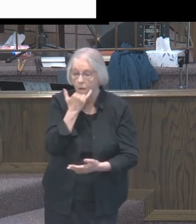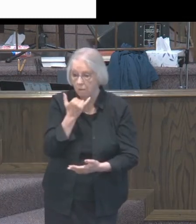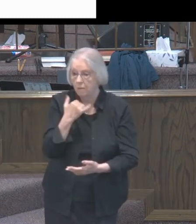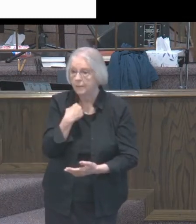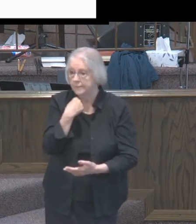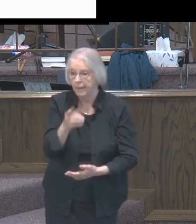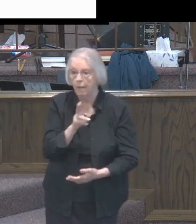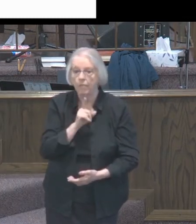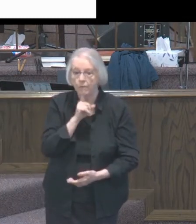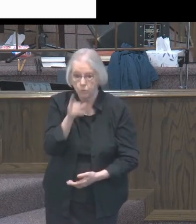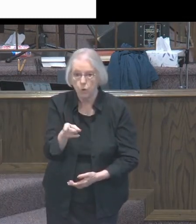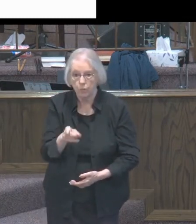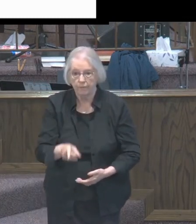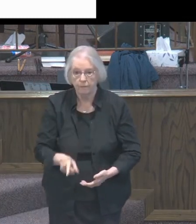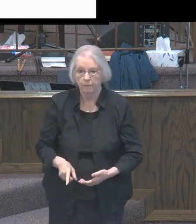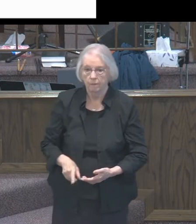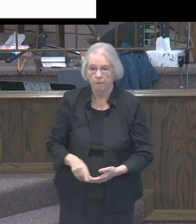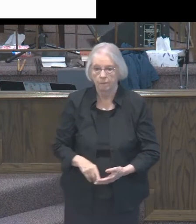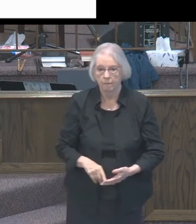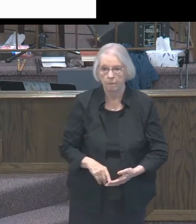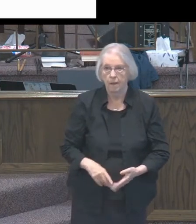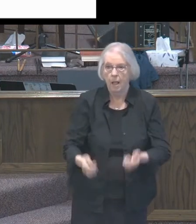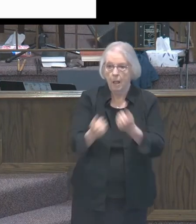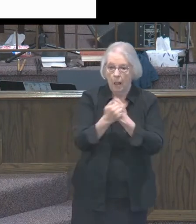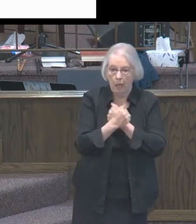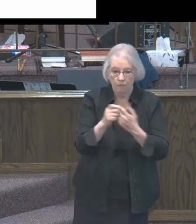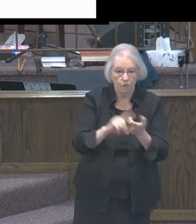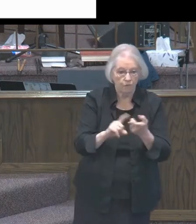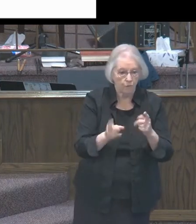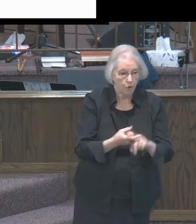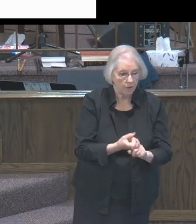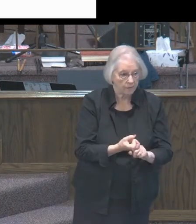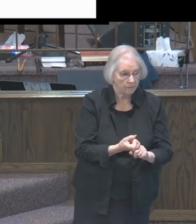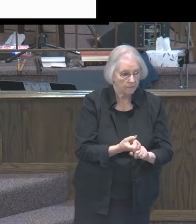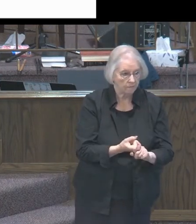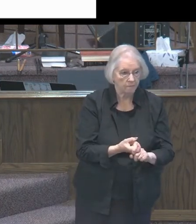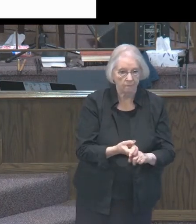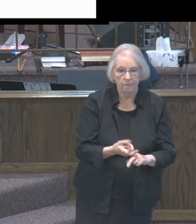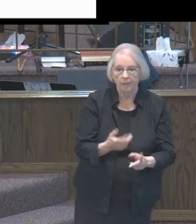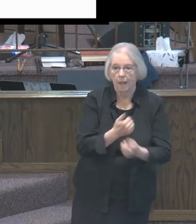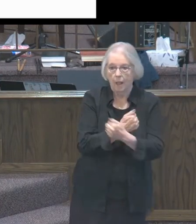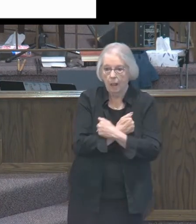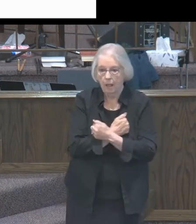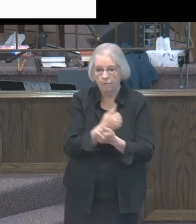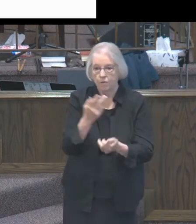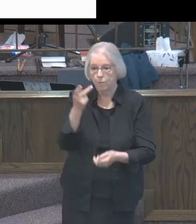Love. Love for who? Love for your friends and your enemies.